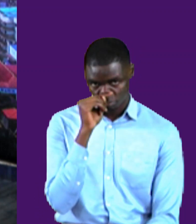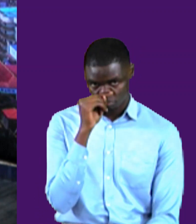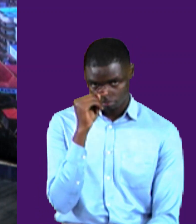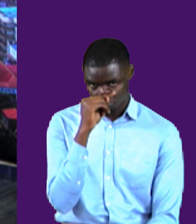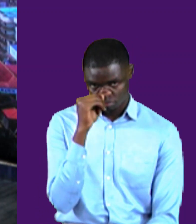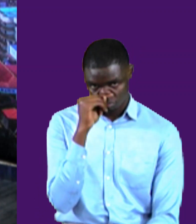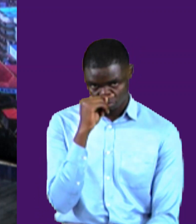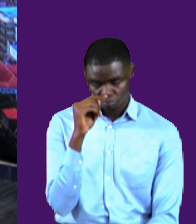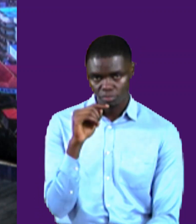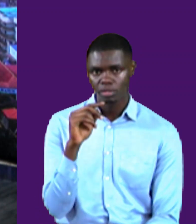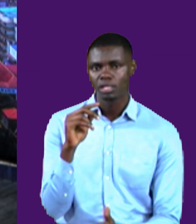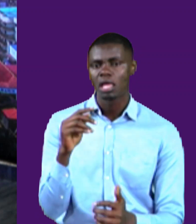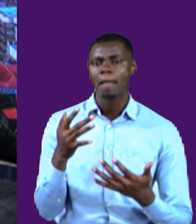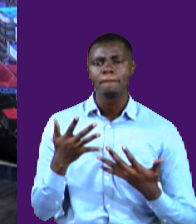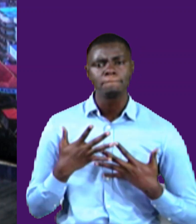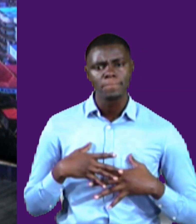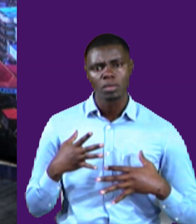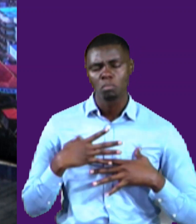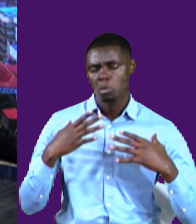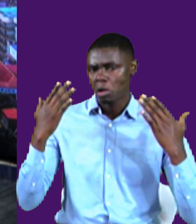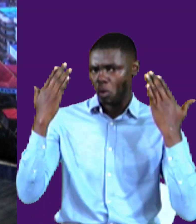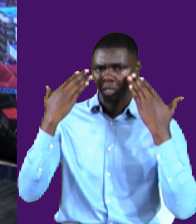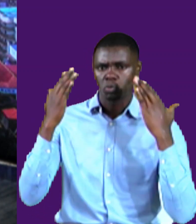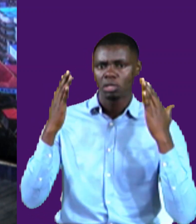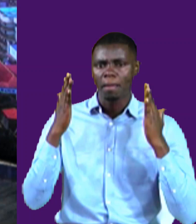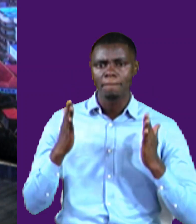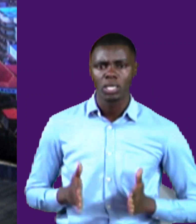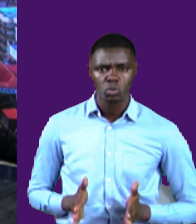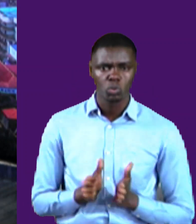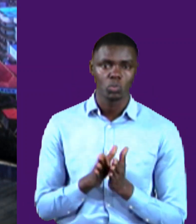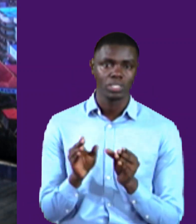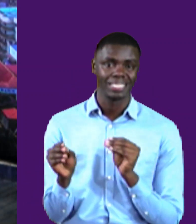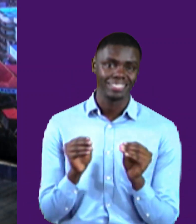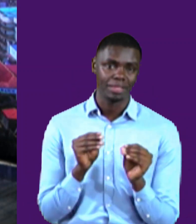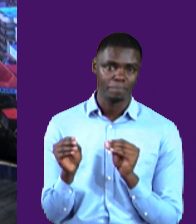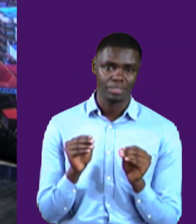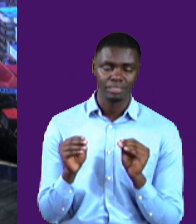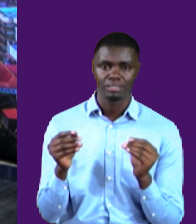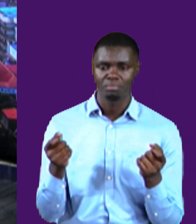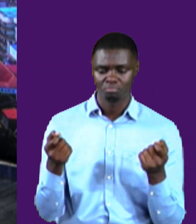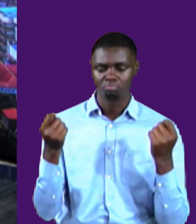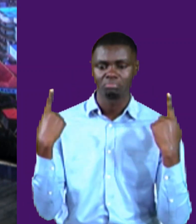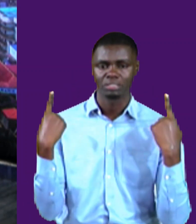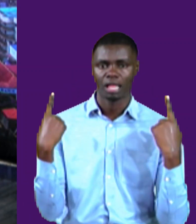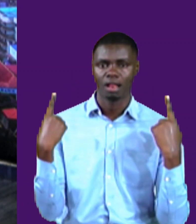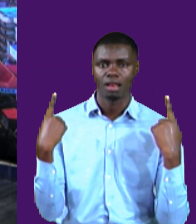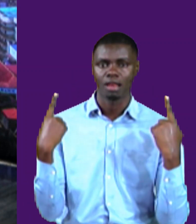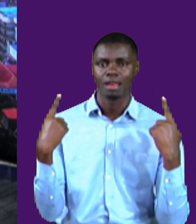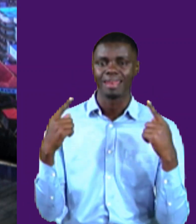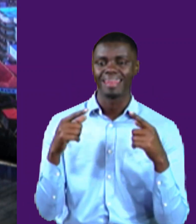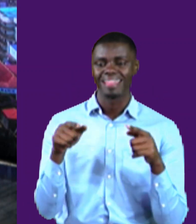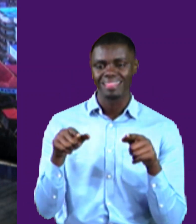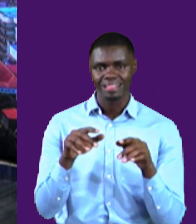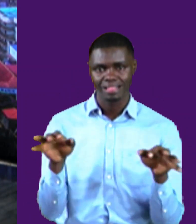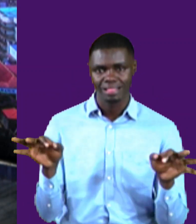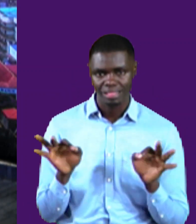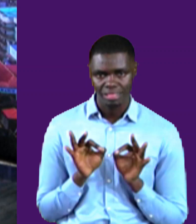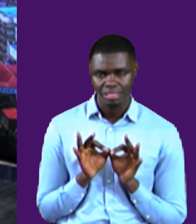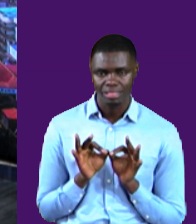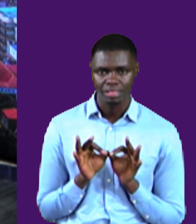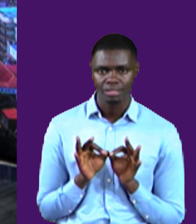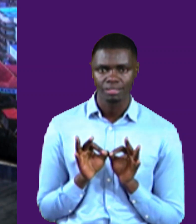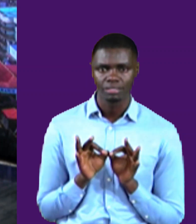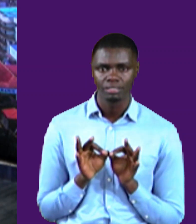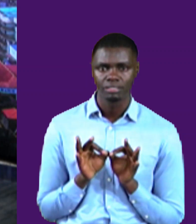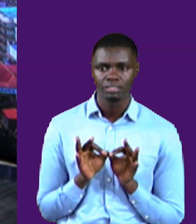Of course, people not knowing that persons with disabilities understand this field